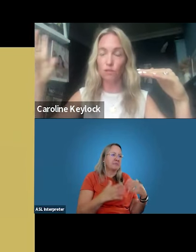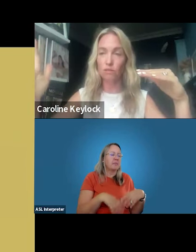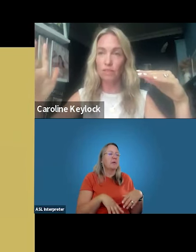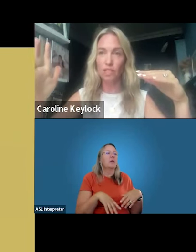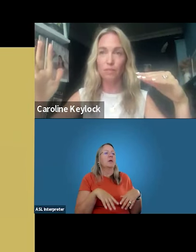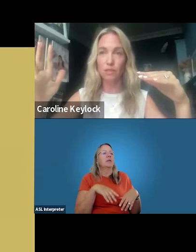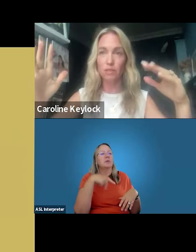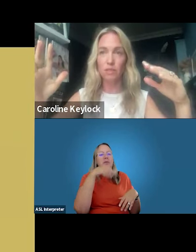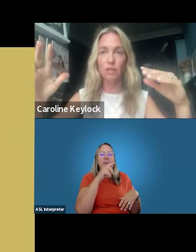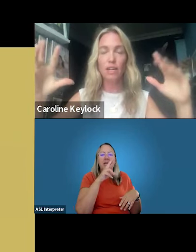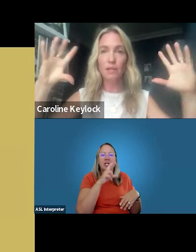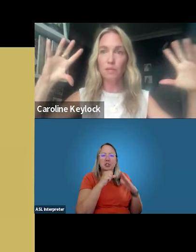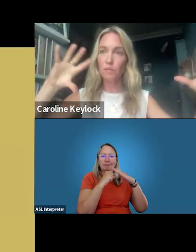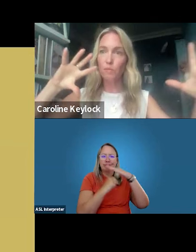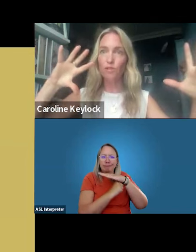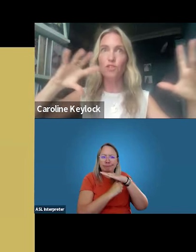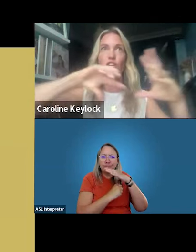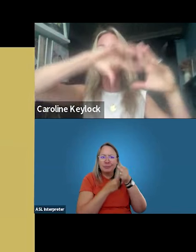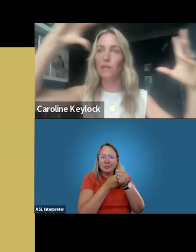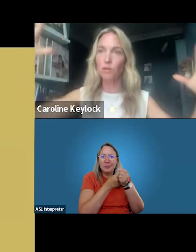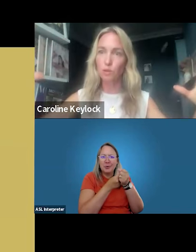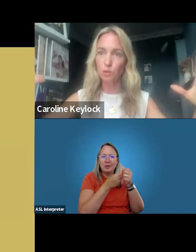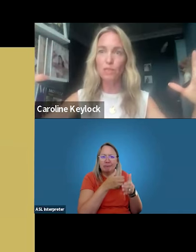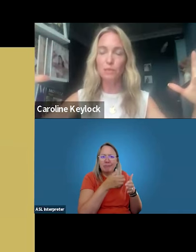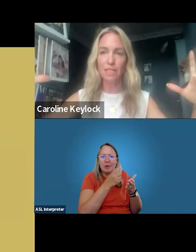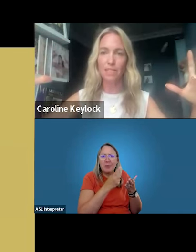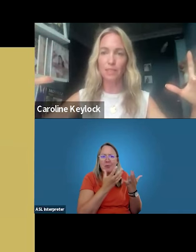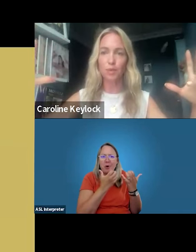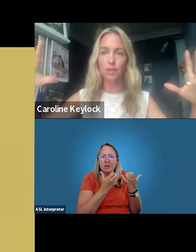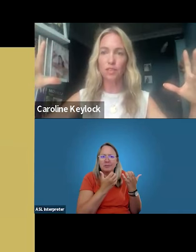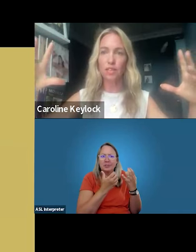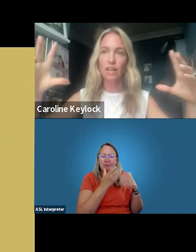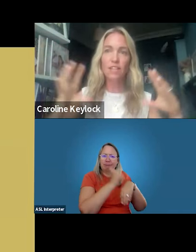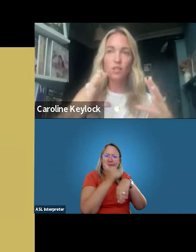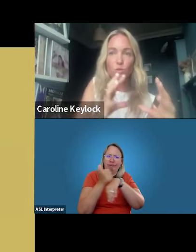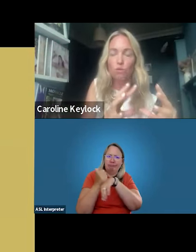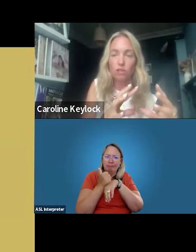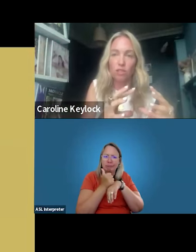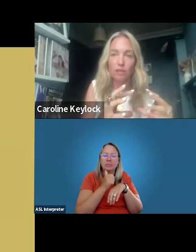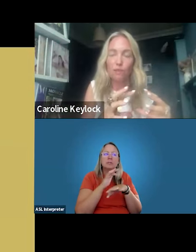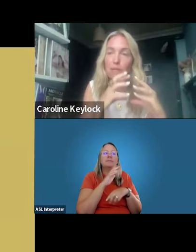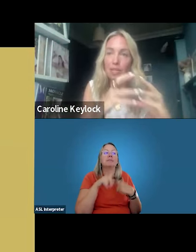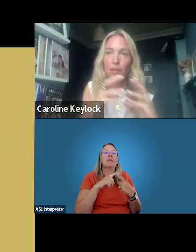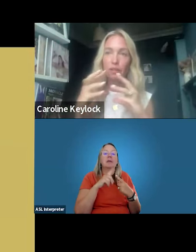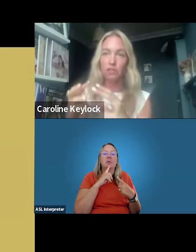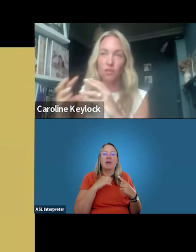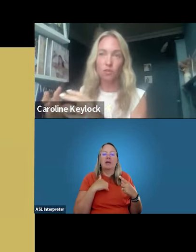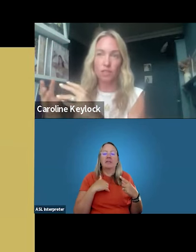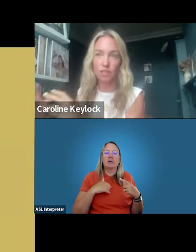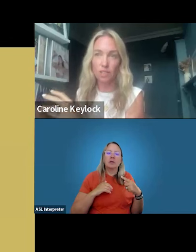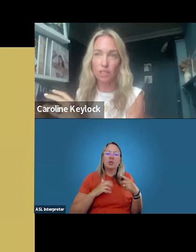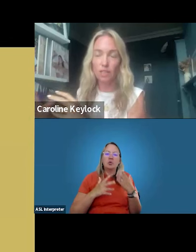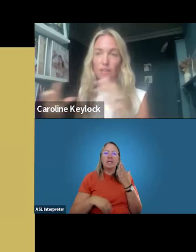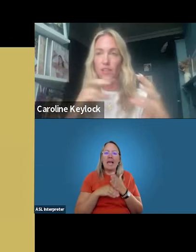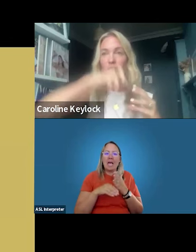pillars, therefore, in chapters? And what's the journey we want to always be taking them on? And then you can also do it for mini parts of